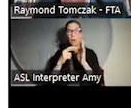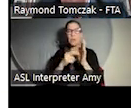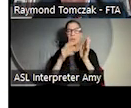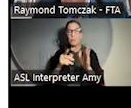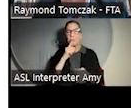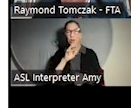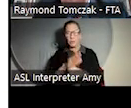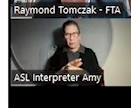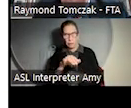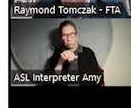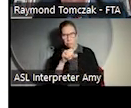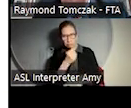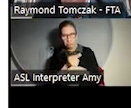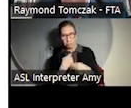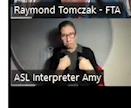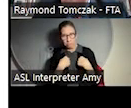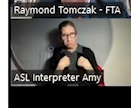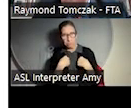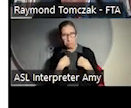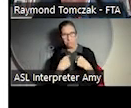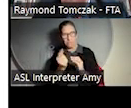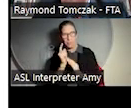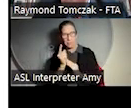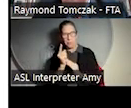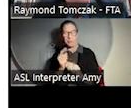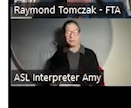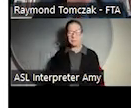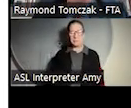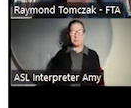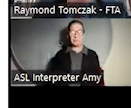me. Give us just a moment.